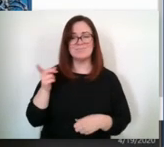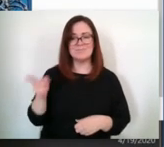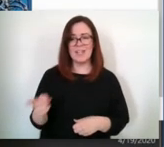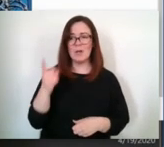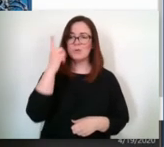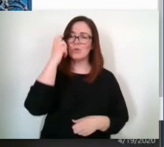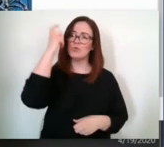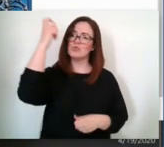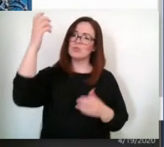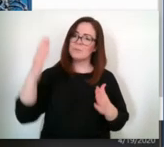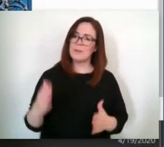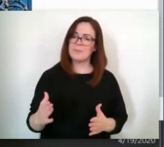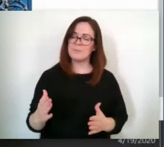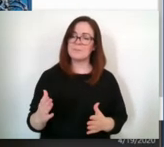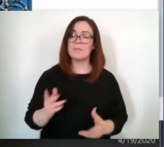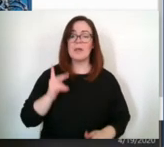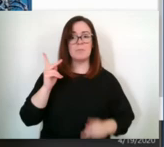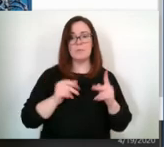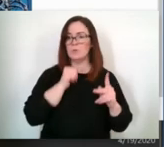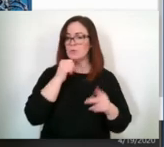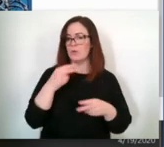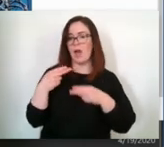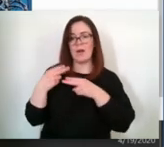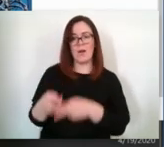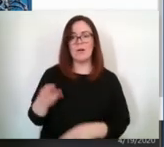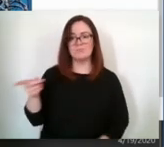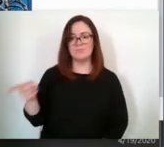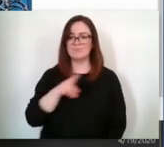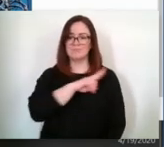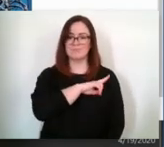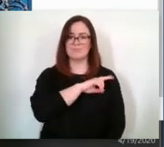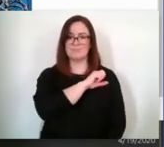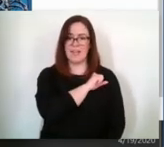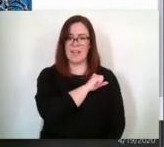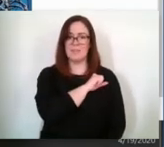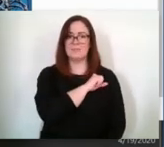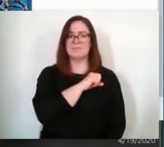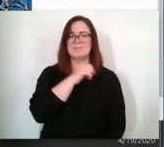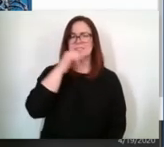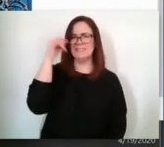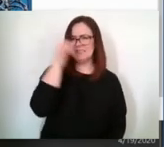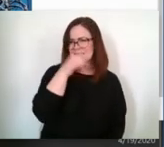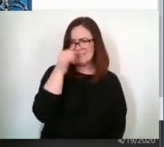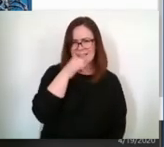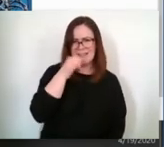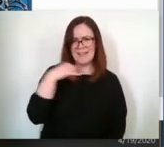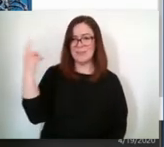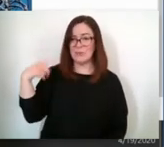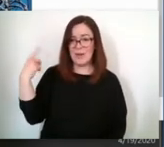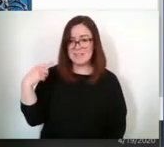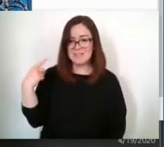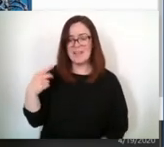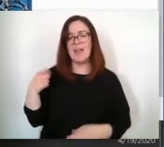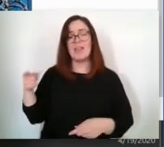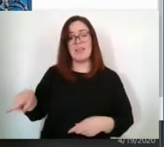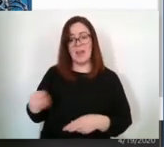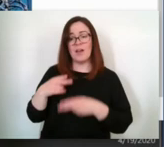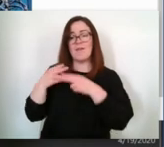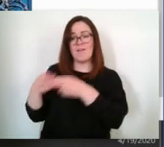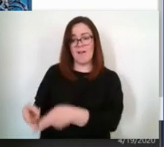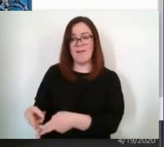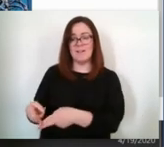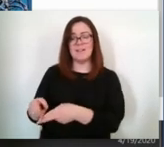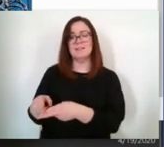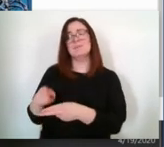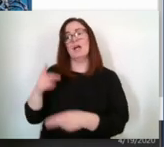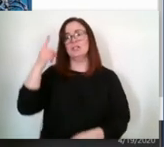People no longer call Simon Lavia foolish and crazy. They call him a man of genius who built a gigantic flower of folk